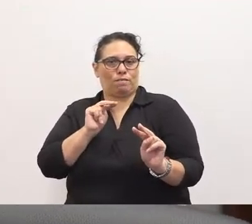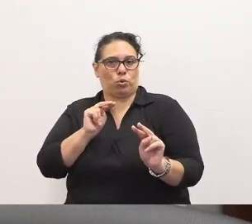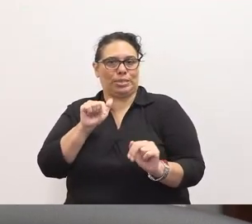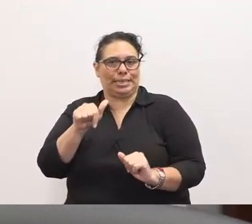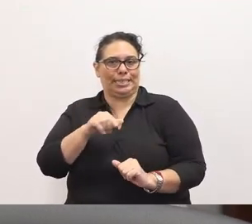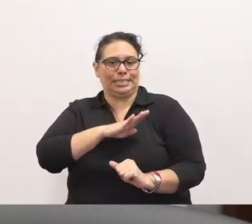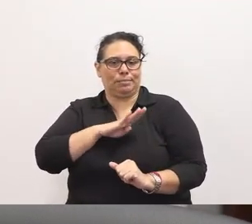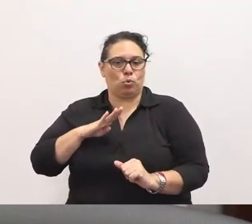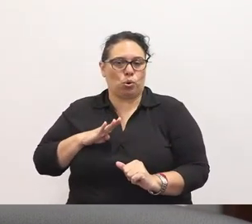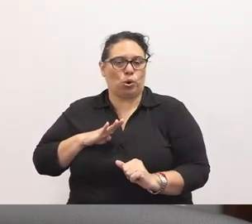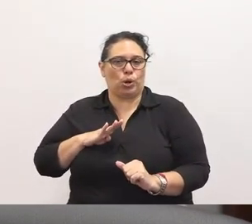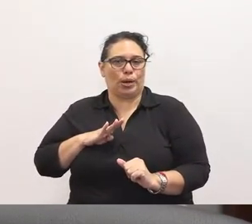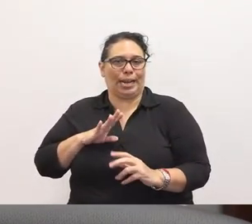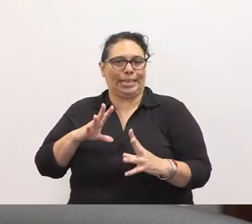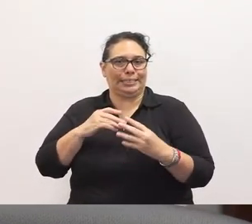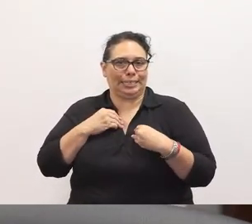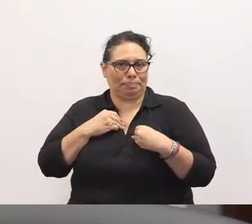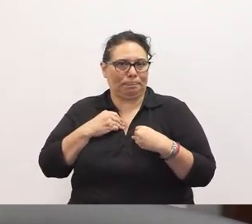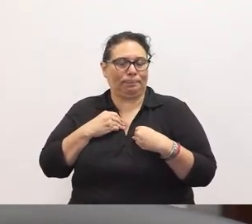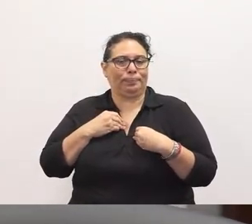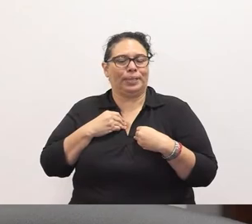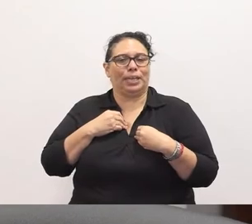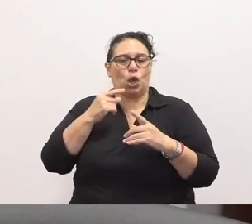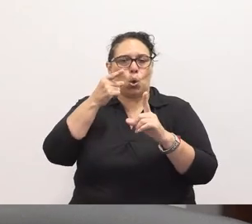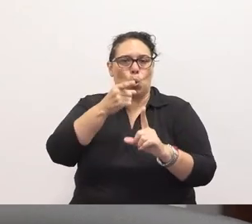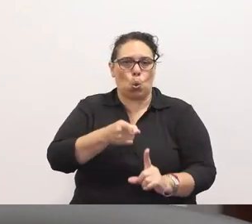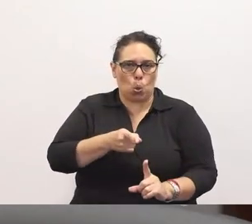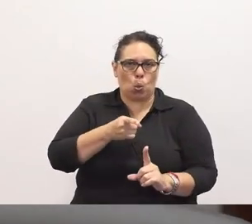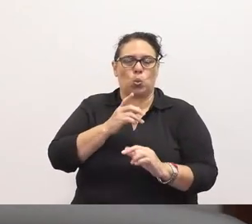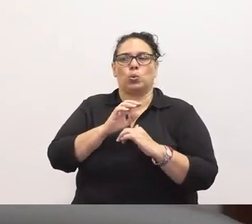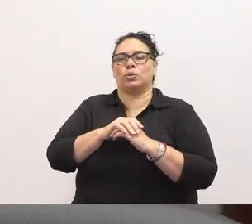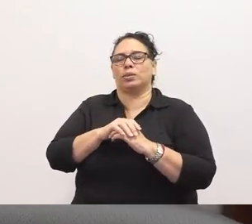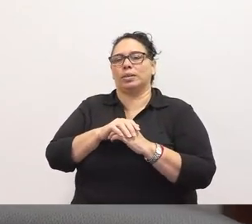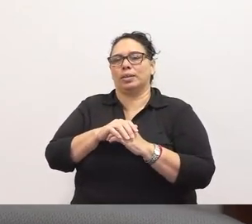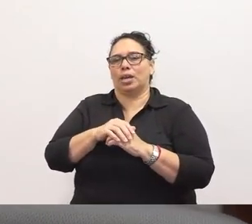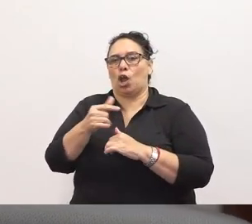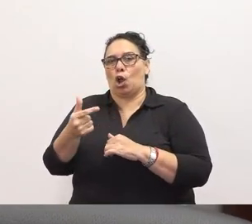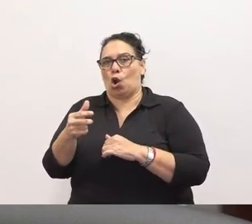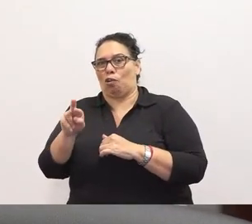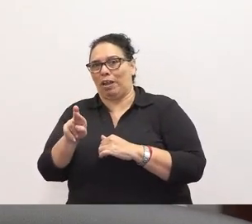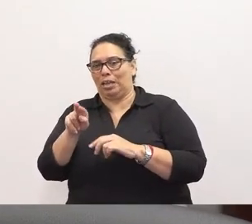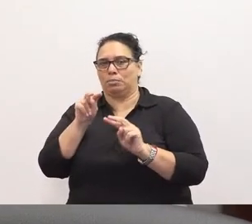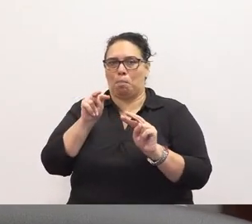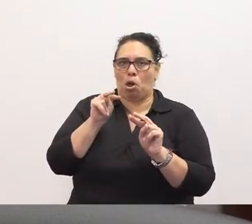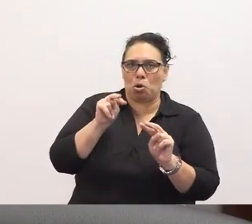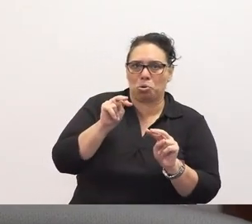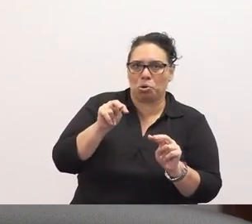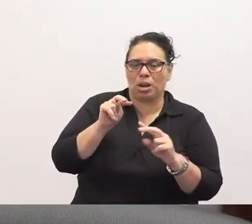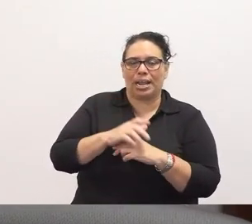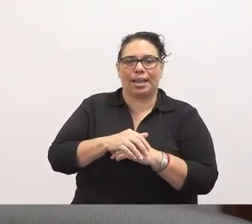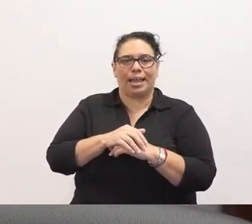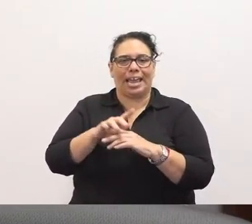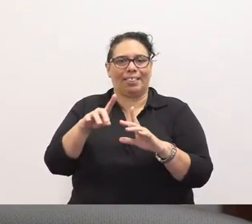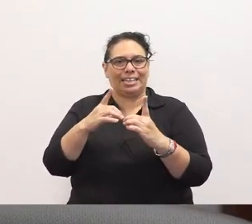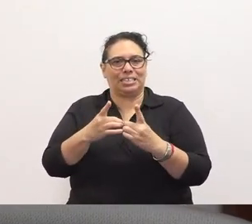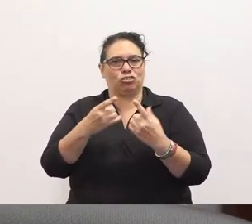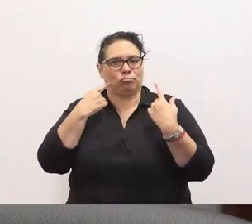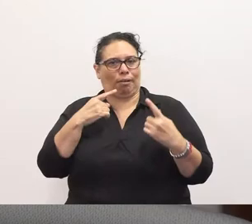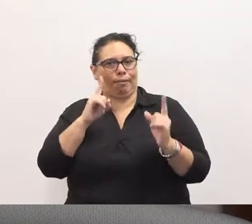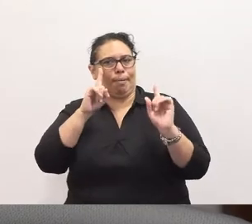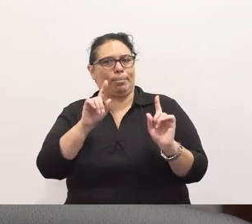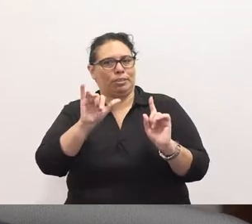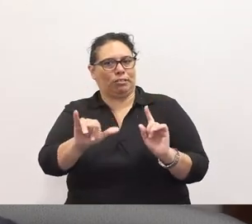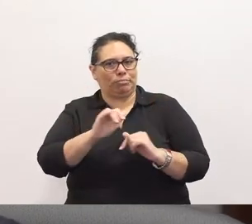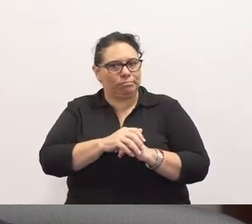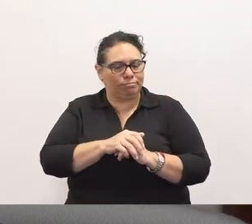board adopting board goals and guardrails, monitoring them, and then our district accomplishing